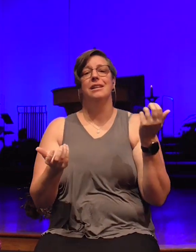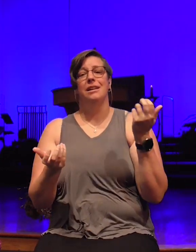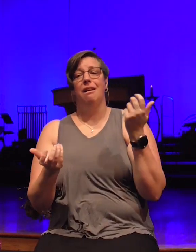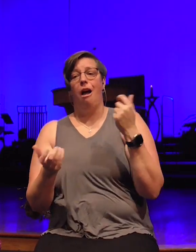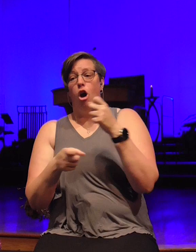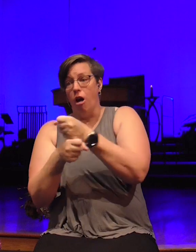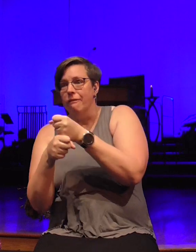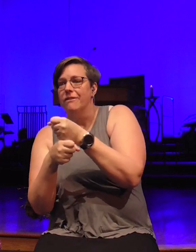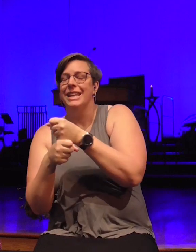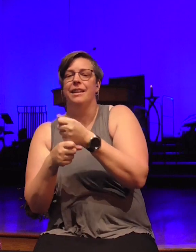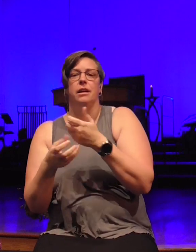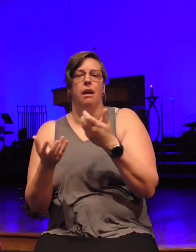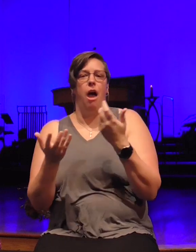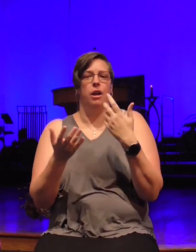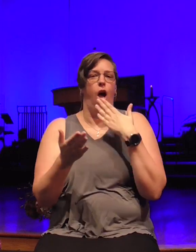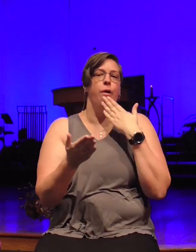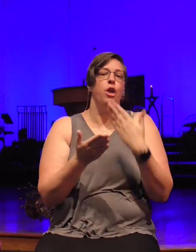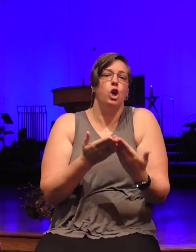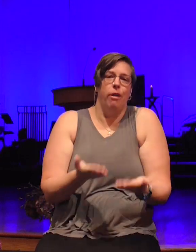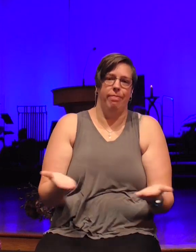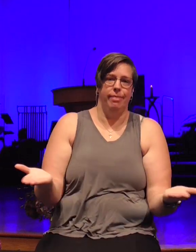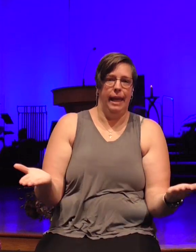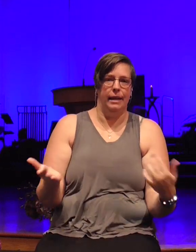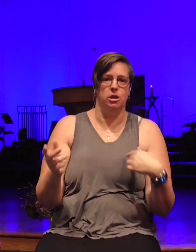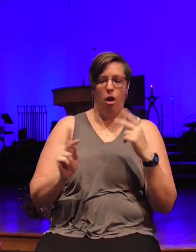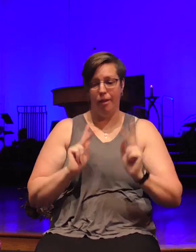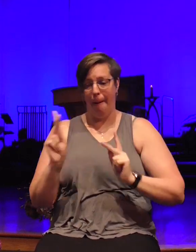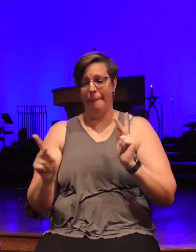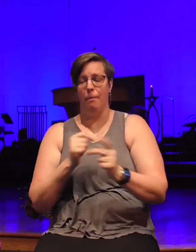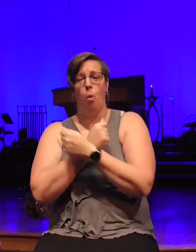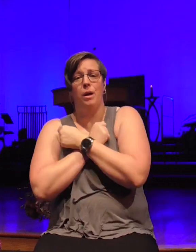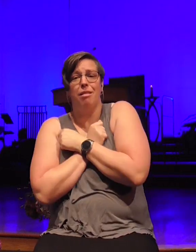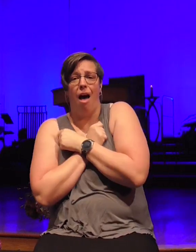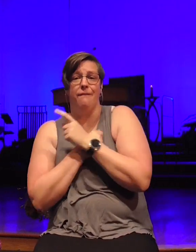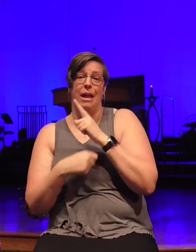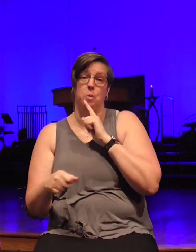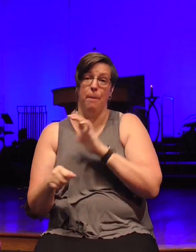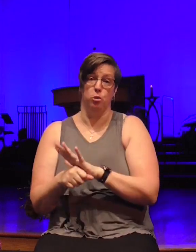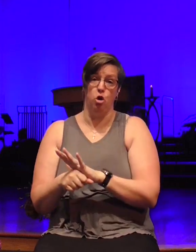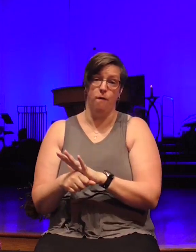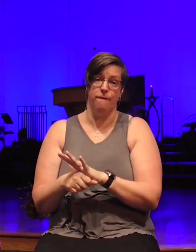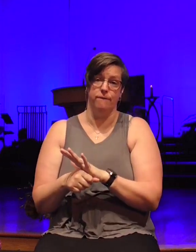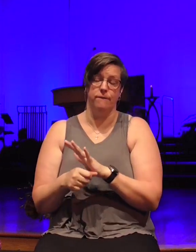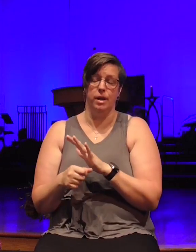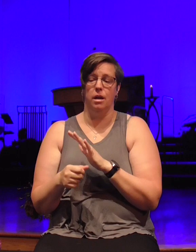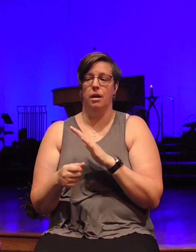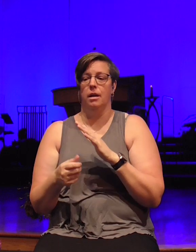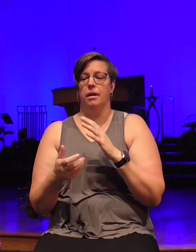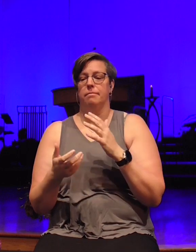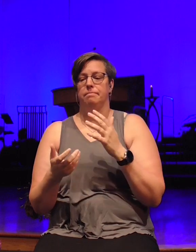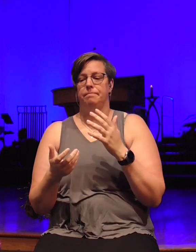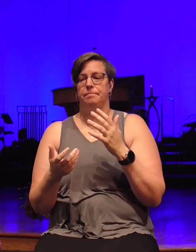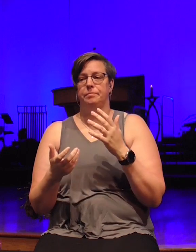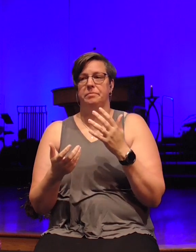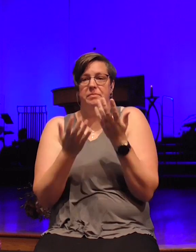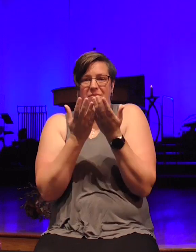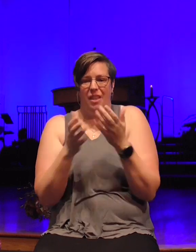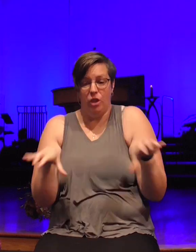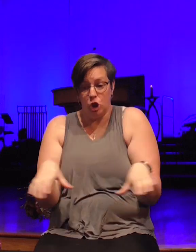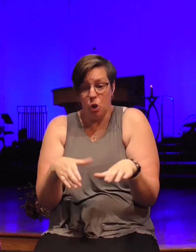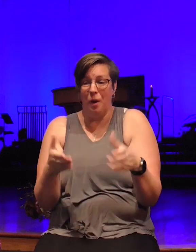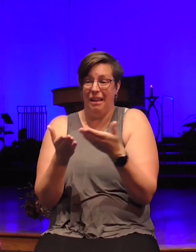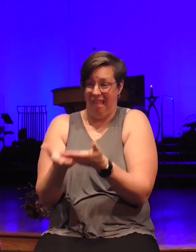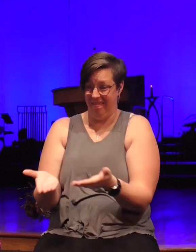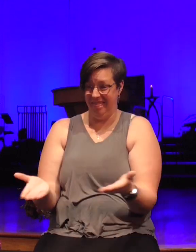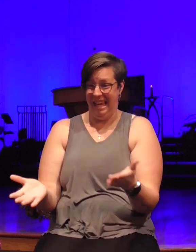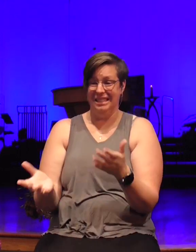and all the good things we love, and all the people we love and approve of, and all the people who are doing things the way we think they should be doing it,